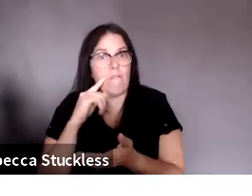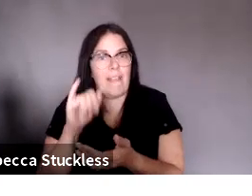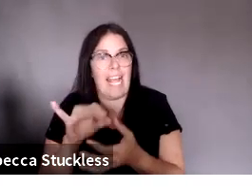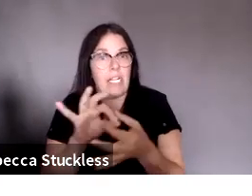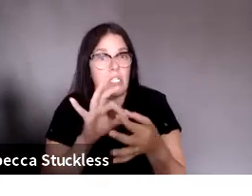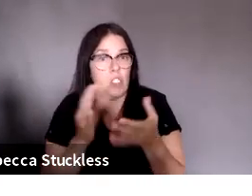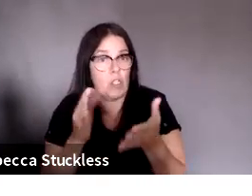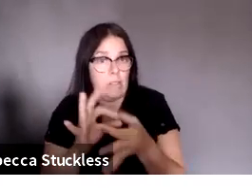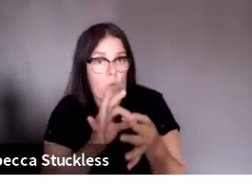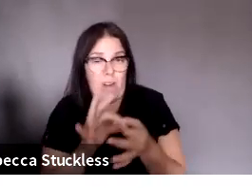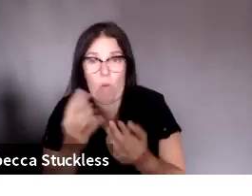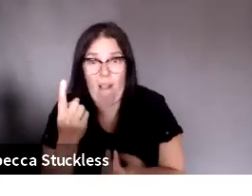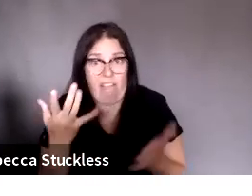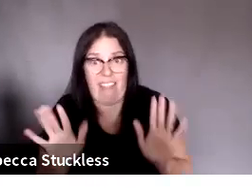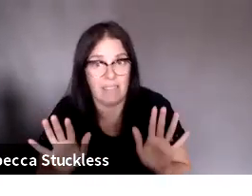measure.